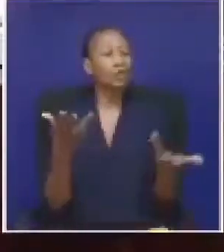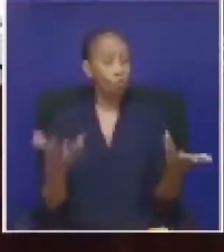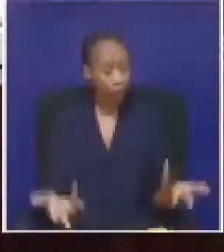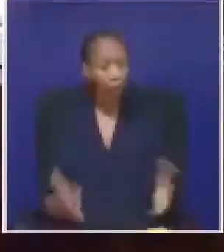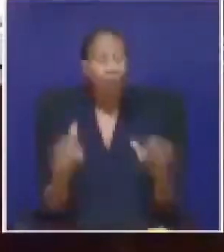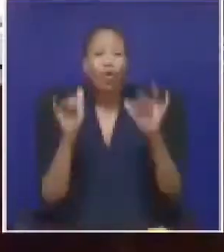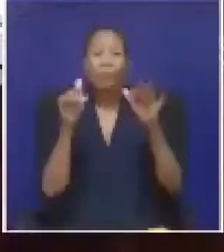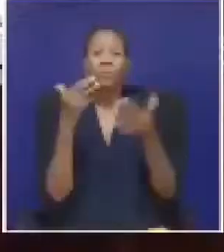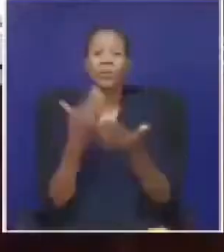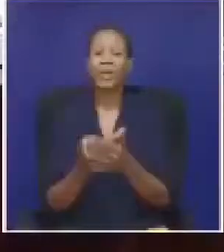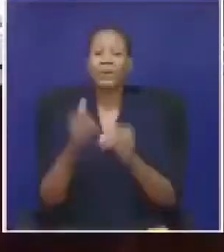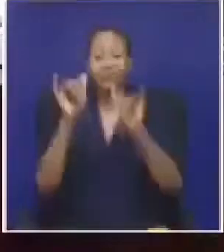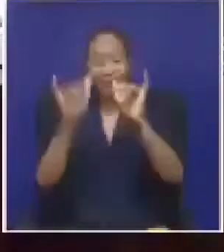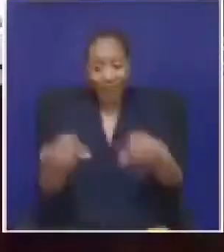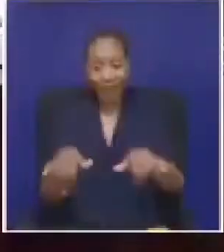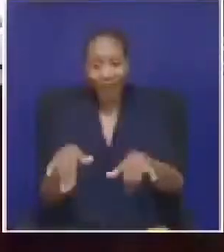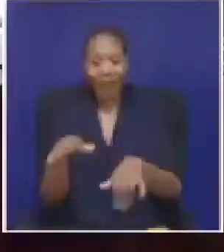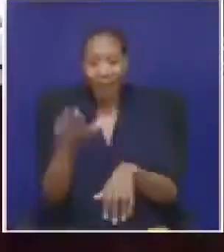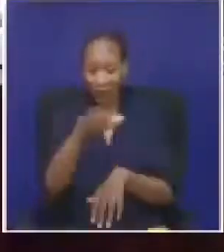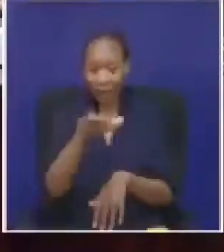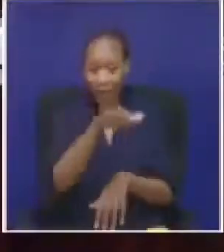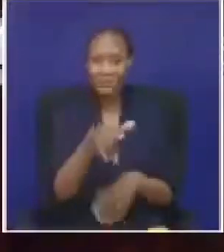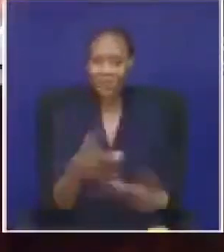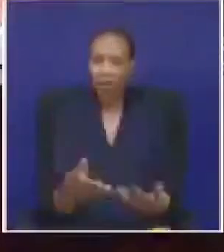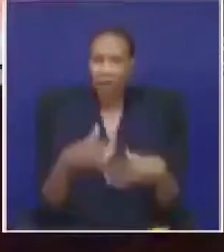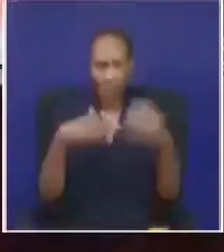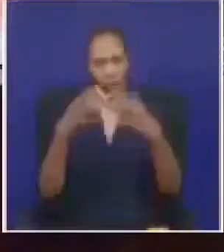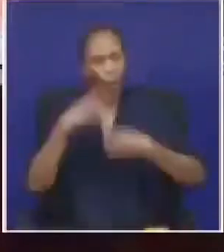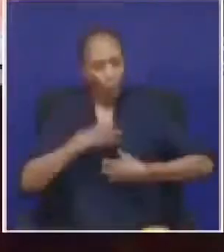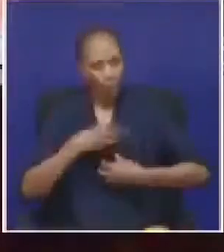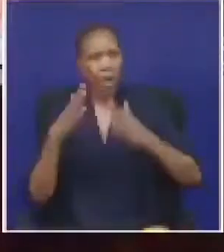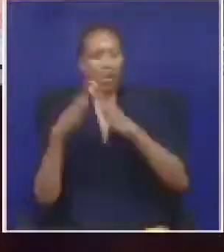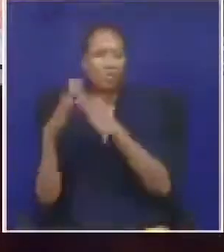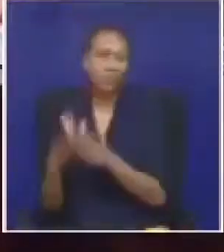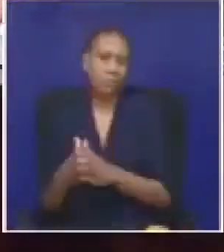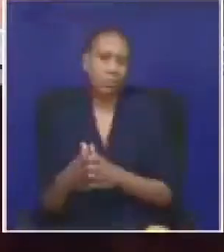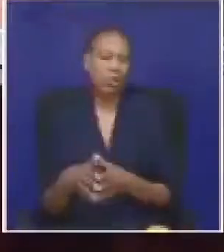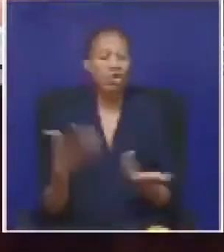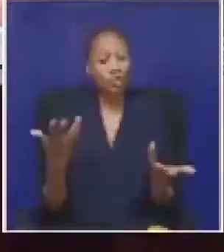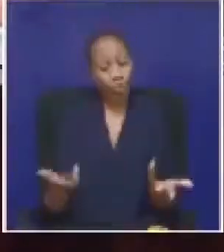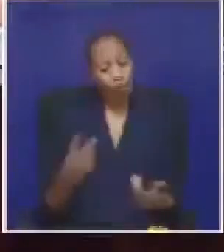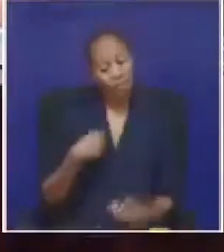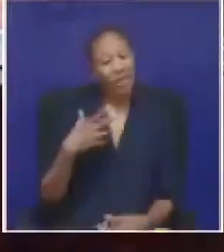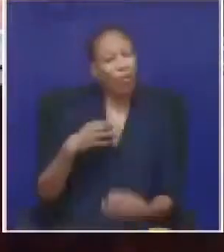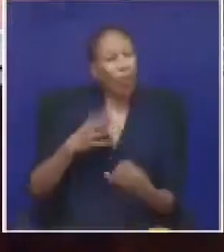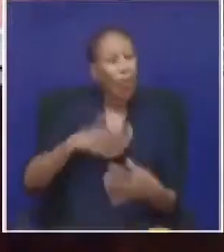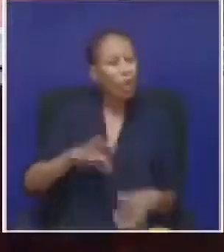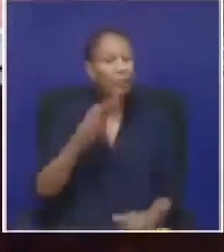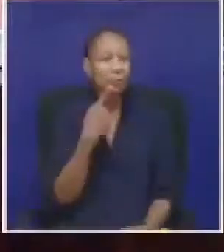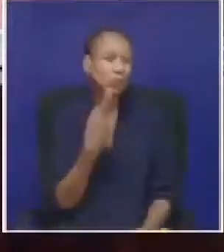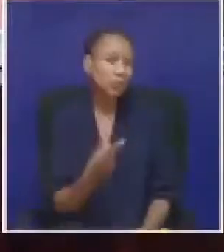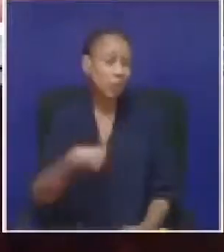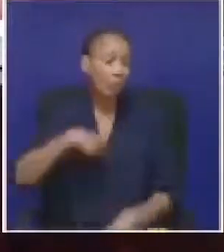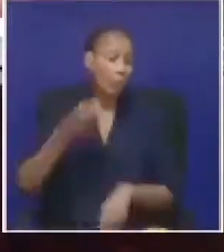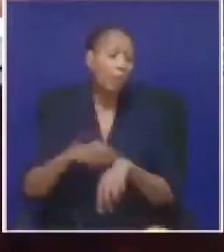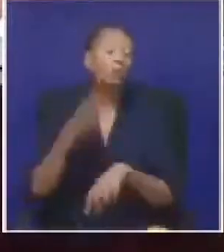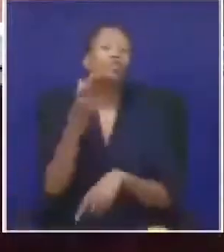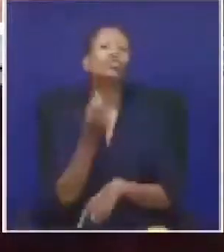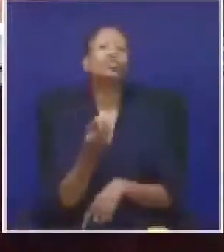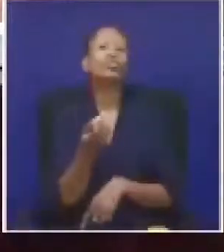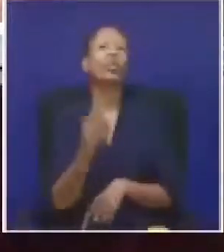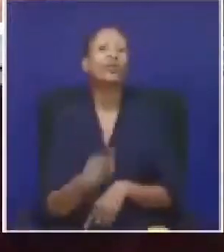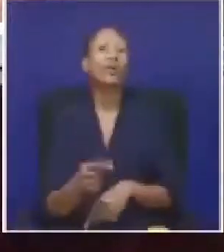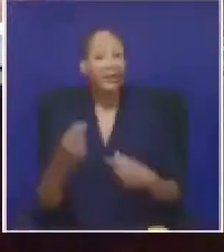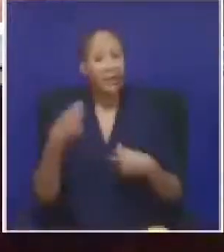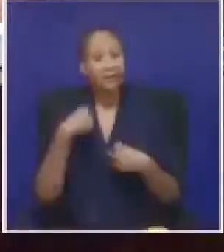and they build their own homes. So in short, I can say what needs to be done, and I know the